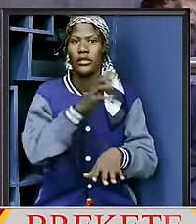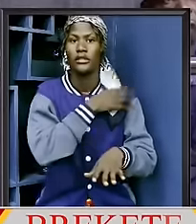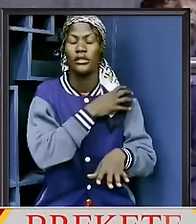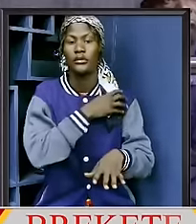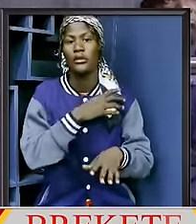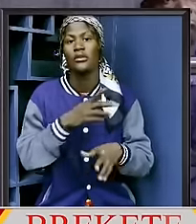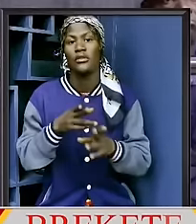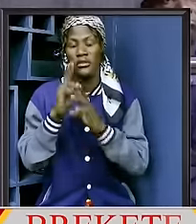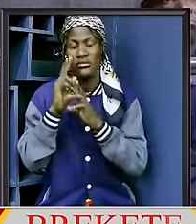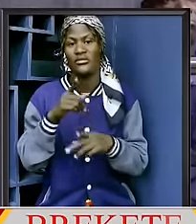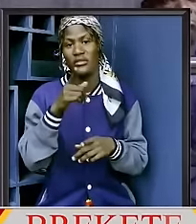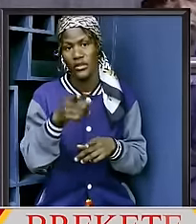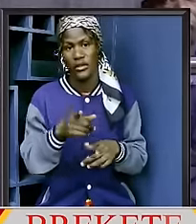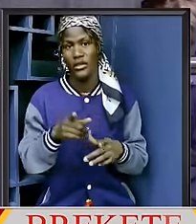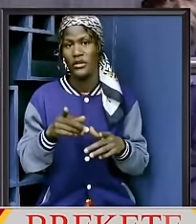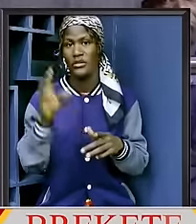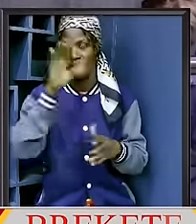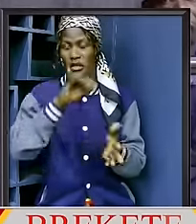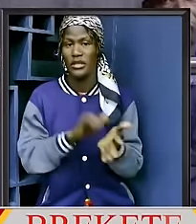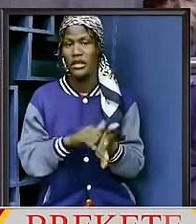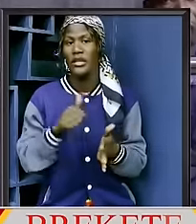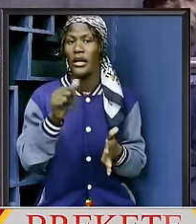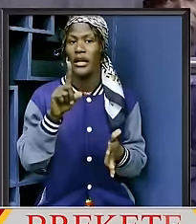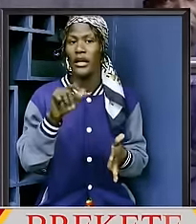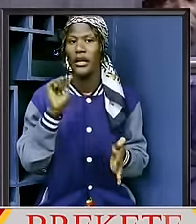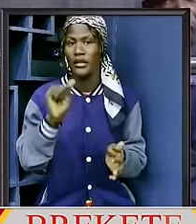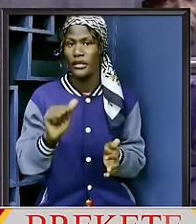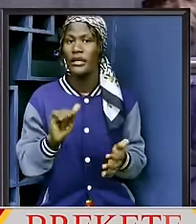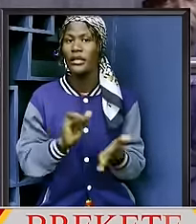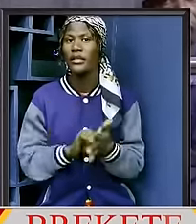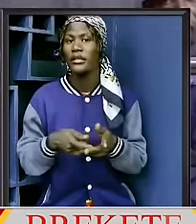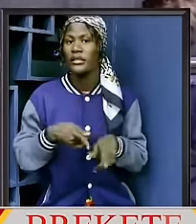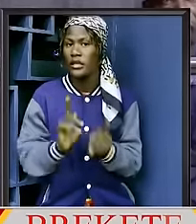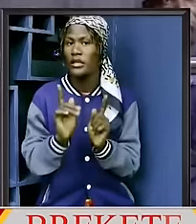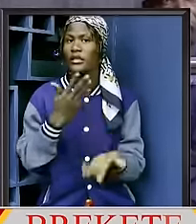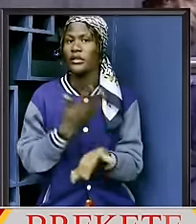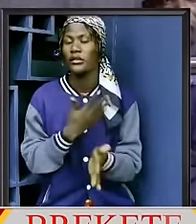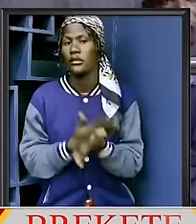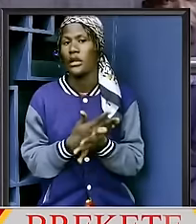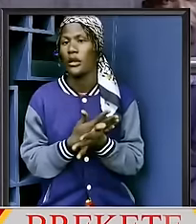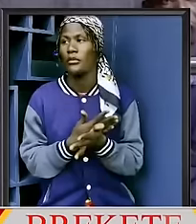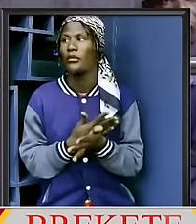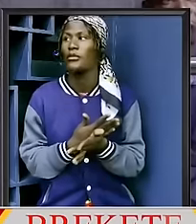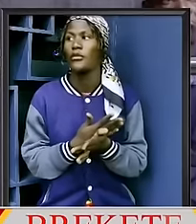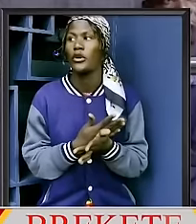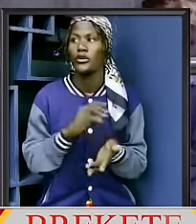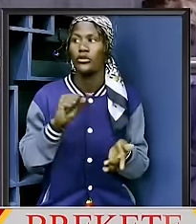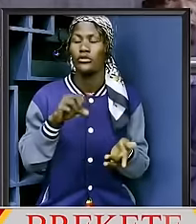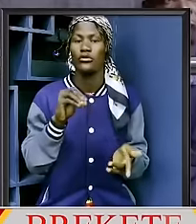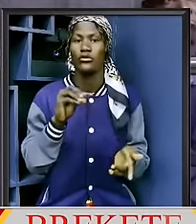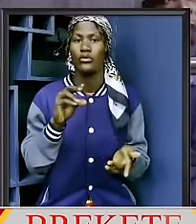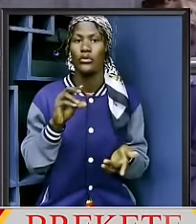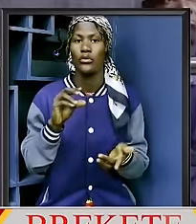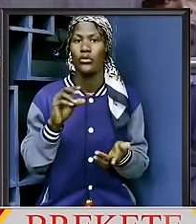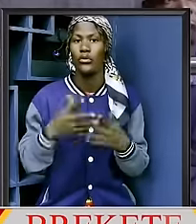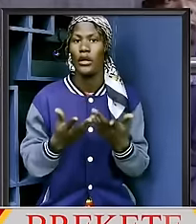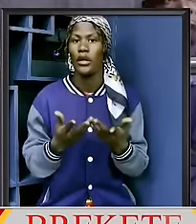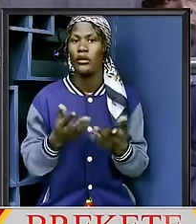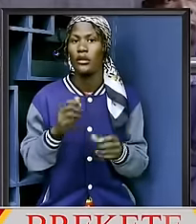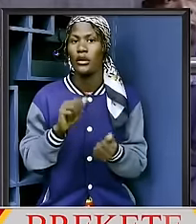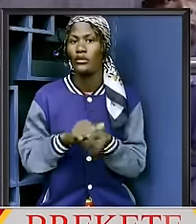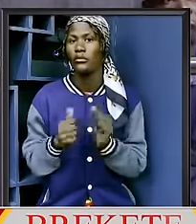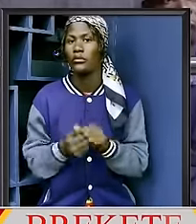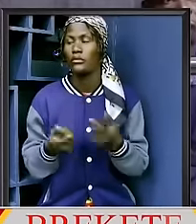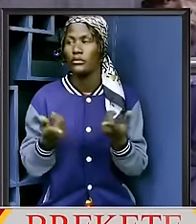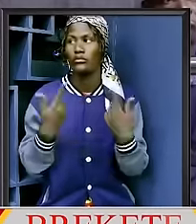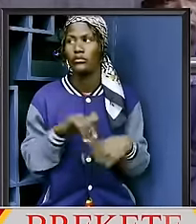he will see Ada, that is Ada that sent this money. He said, so when the issue start coming, they said, madam, is your